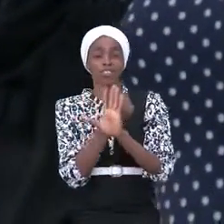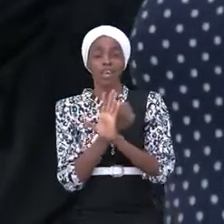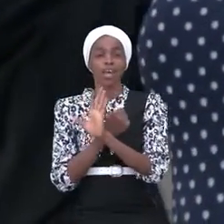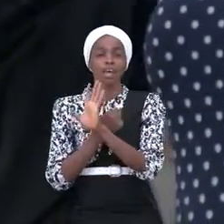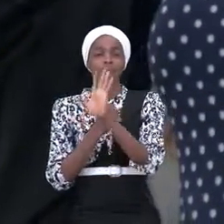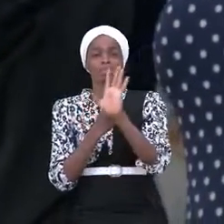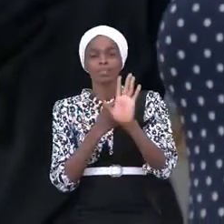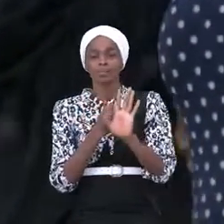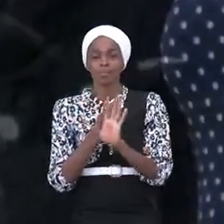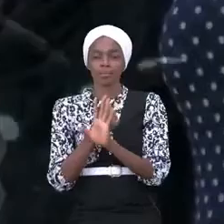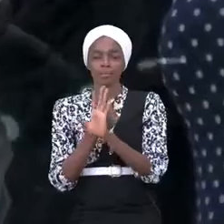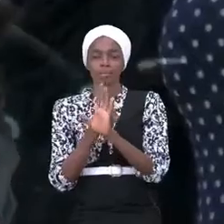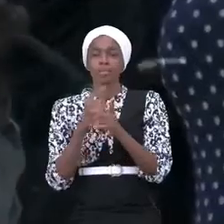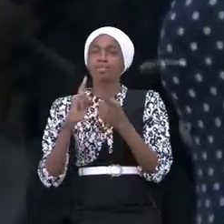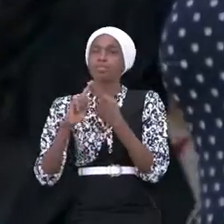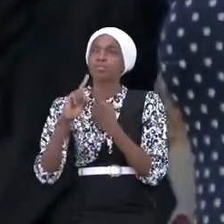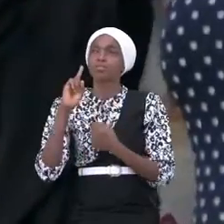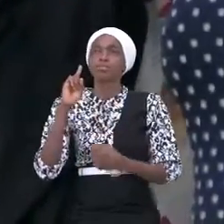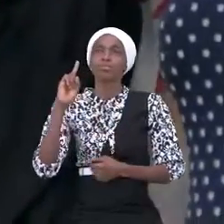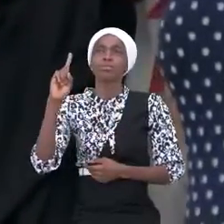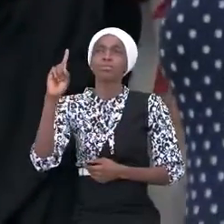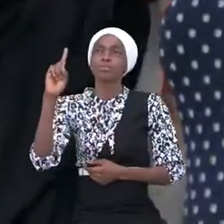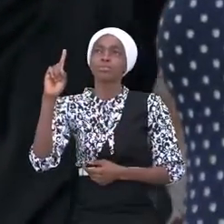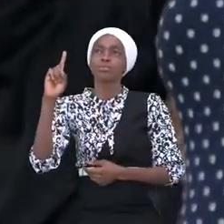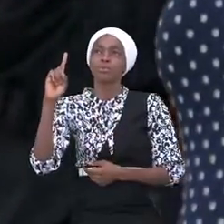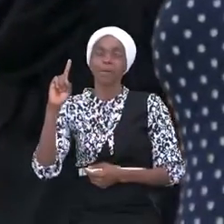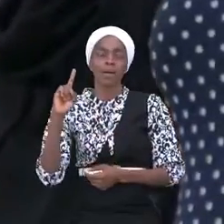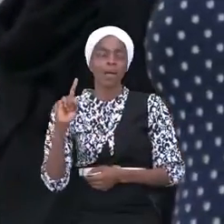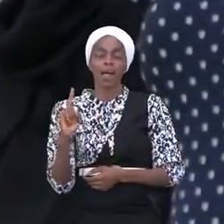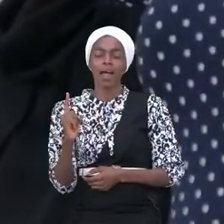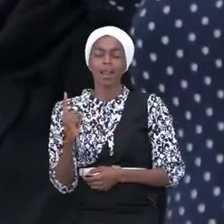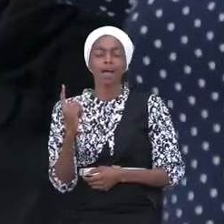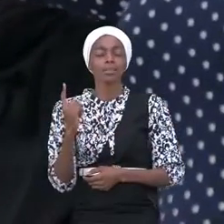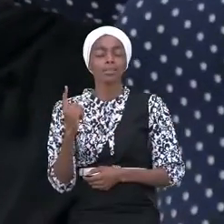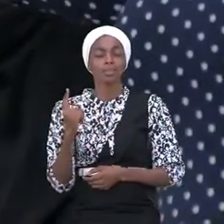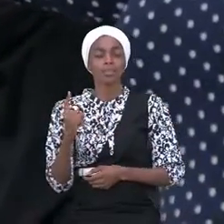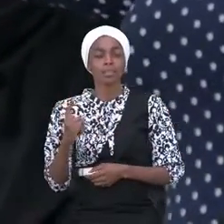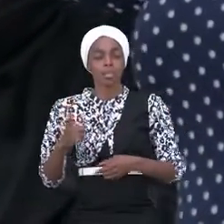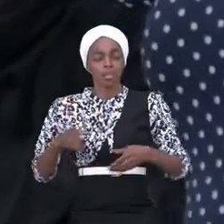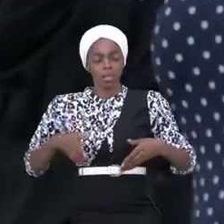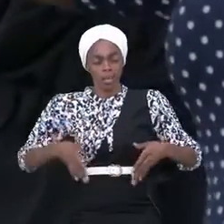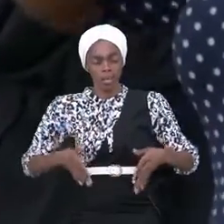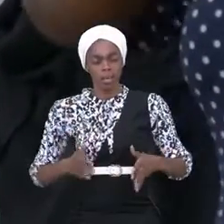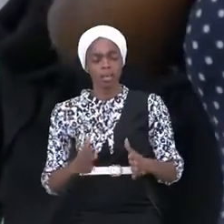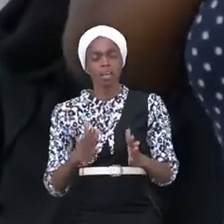alone. And you, to you